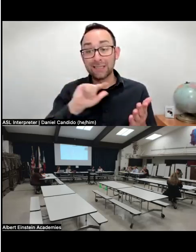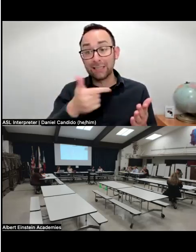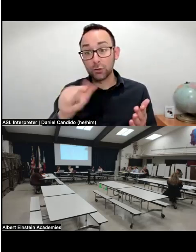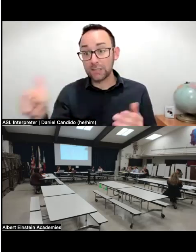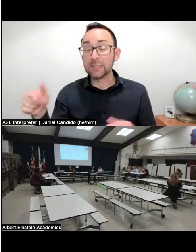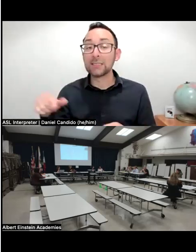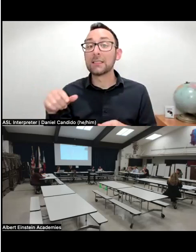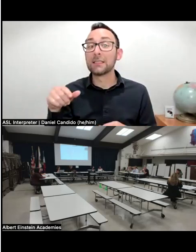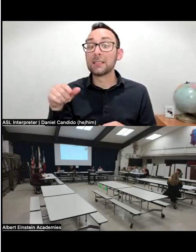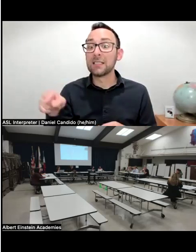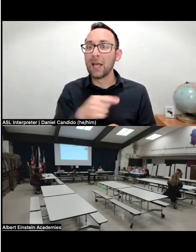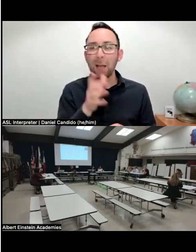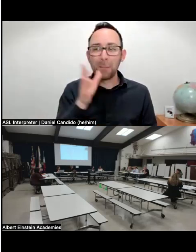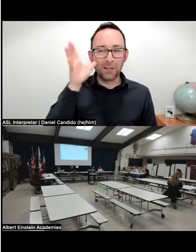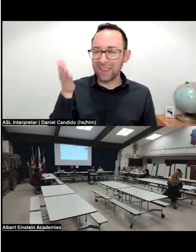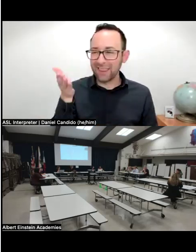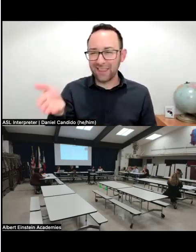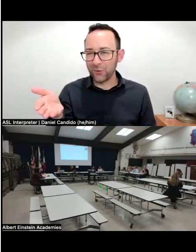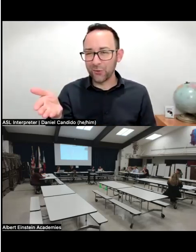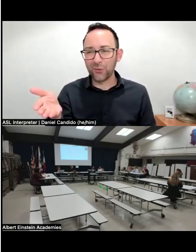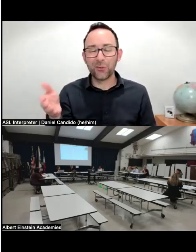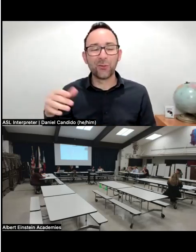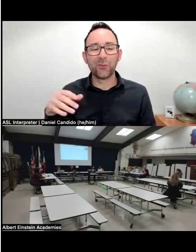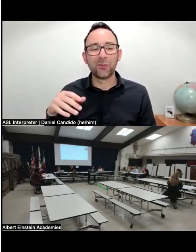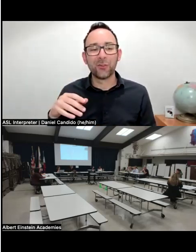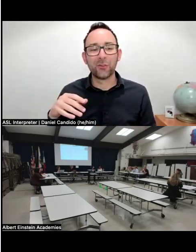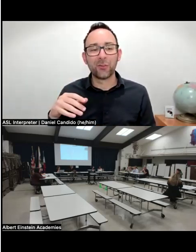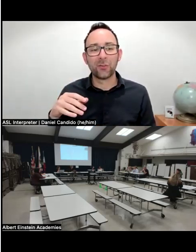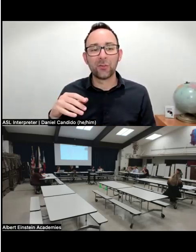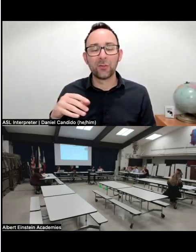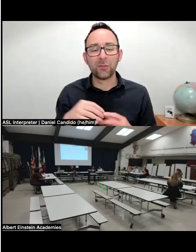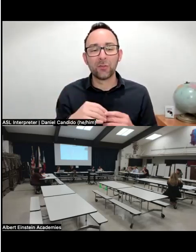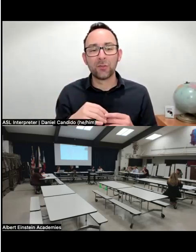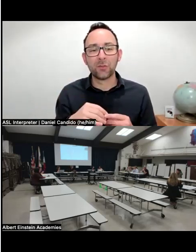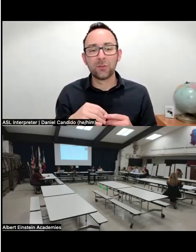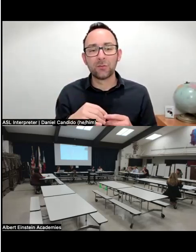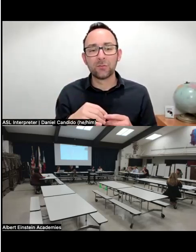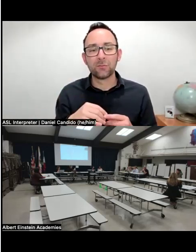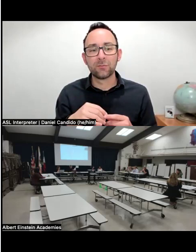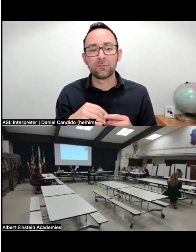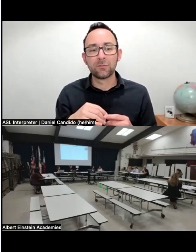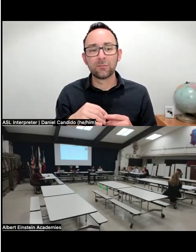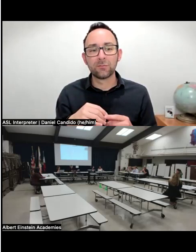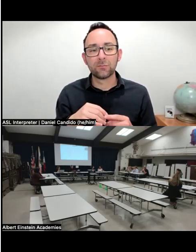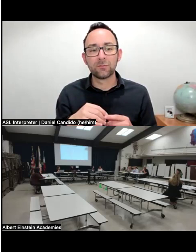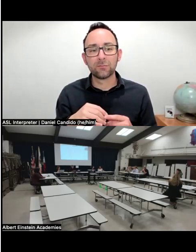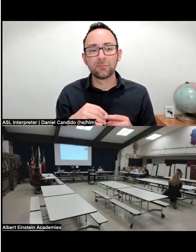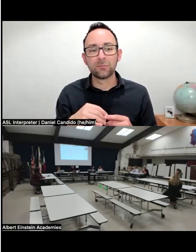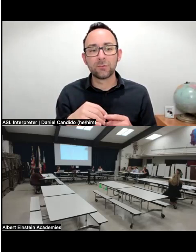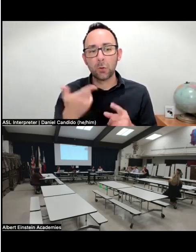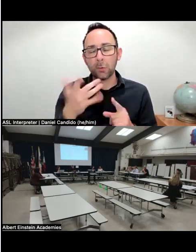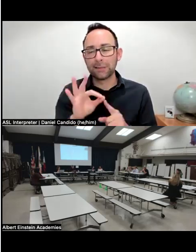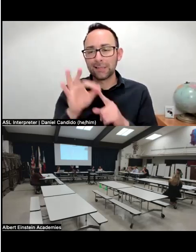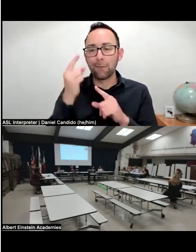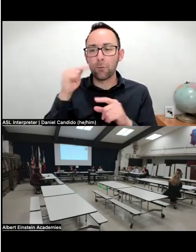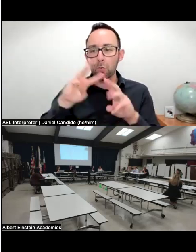really here. You know, there wasn't a lot of in attendance, or, you know, and it wasn't super interactive except for the workshops, right? So I think that